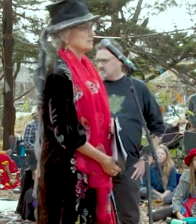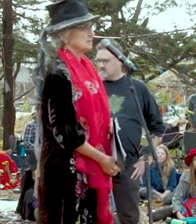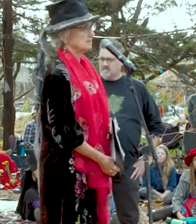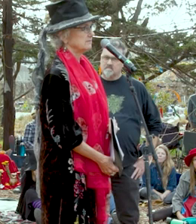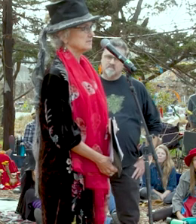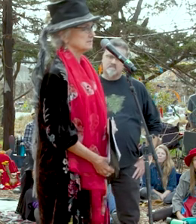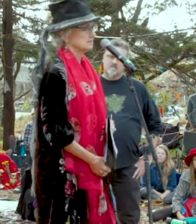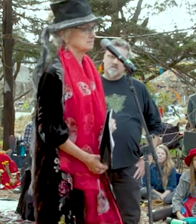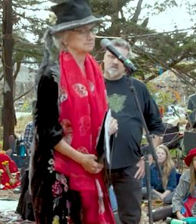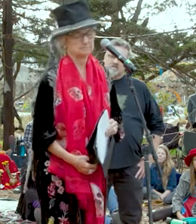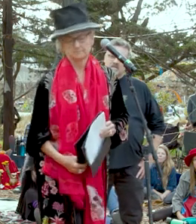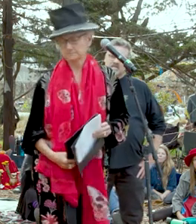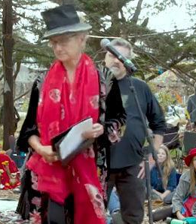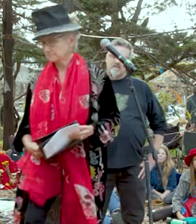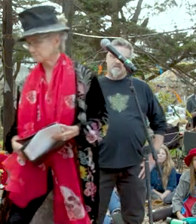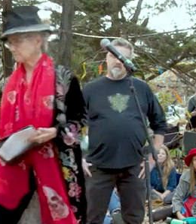remembered lives.